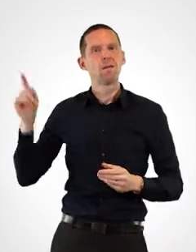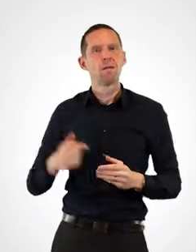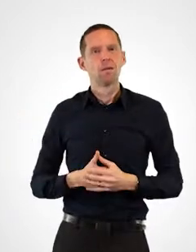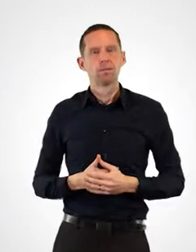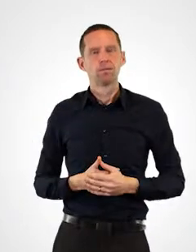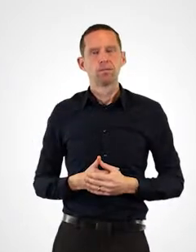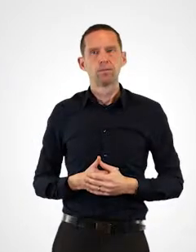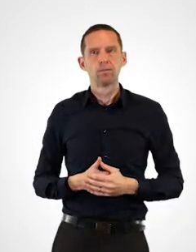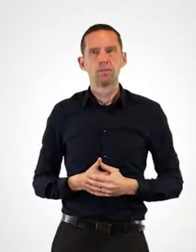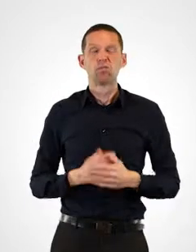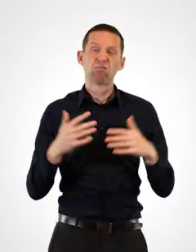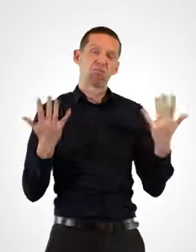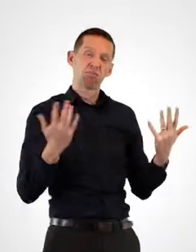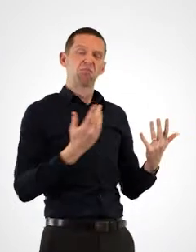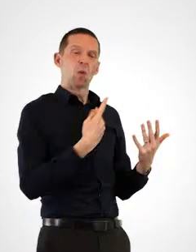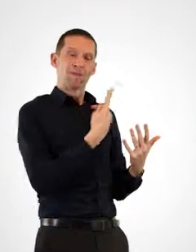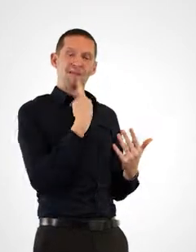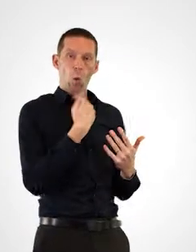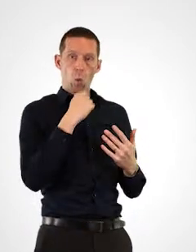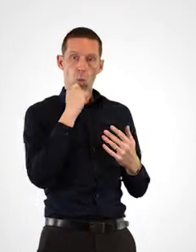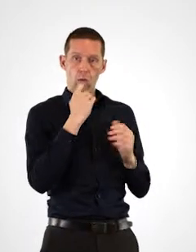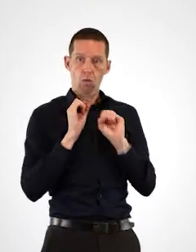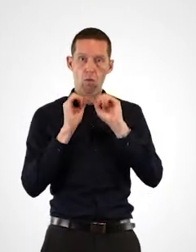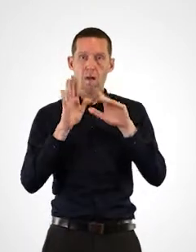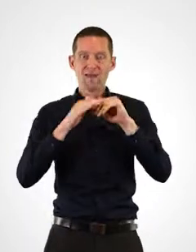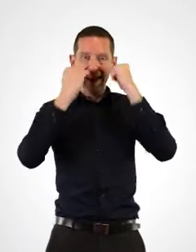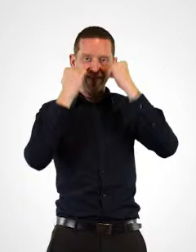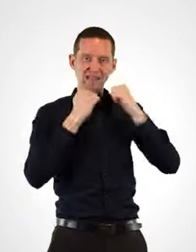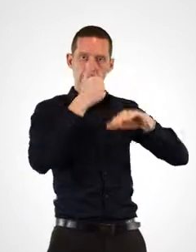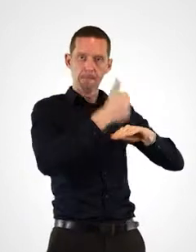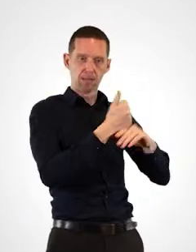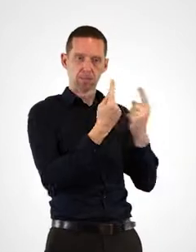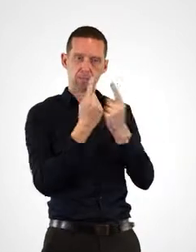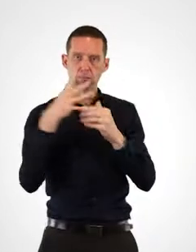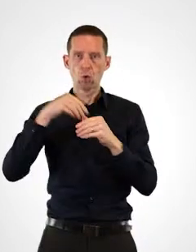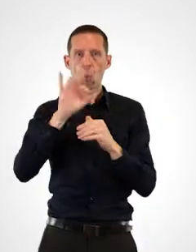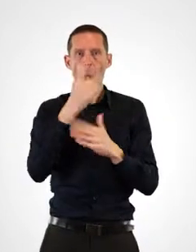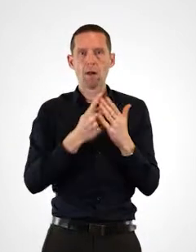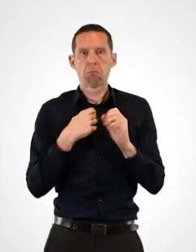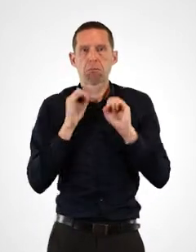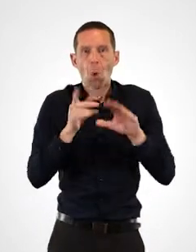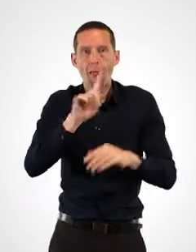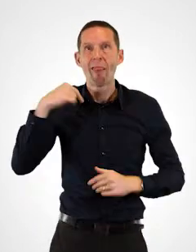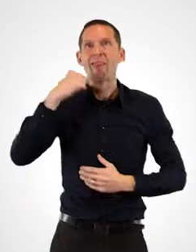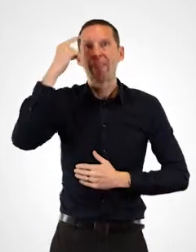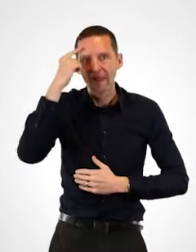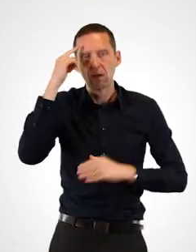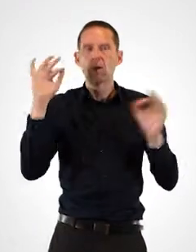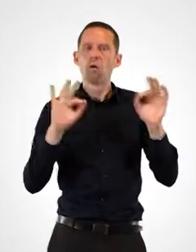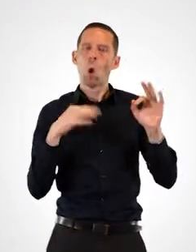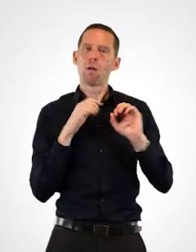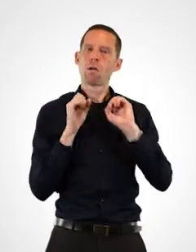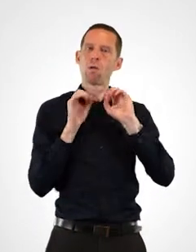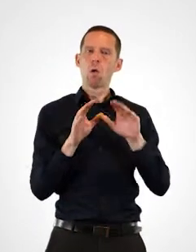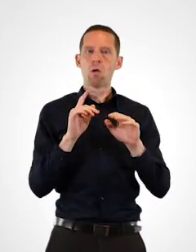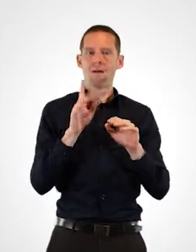to look at, because we've said we're going to bring the evidence base to bear on our discussion, that this isn't just what we think, we'd like to suggest that this is what we know